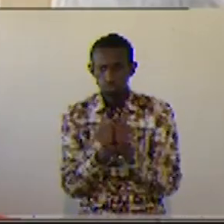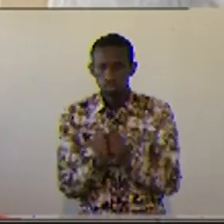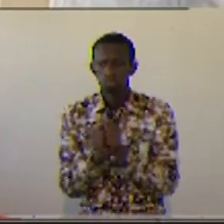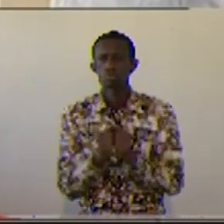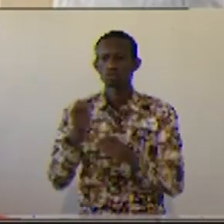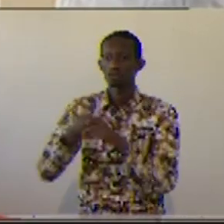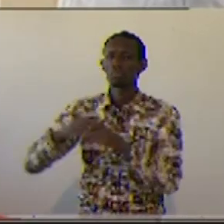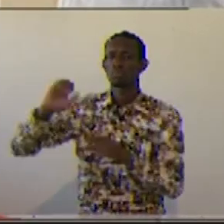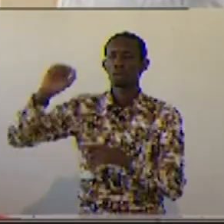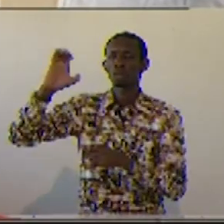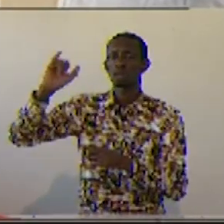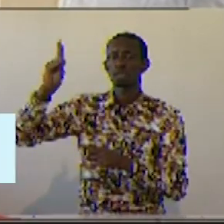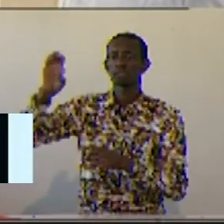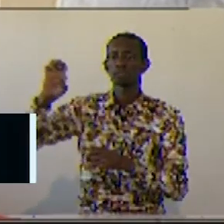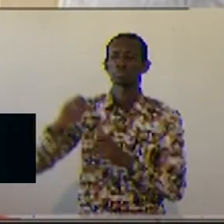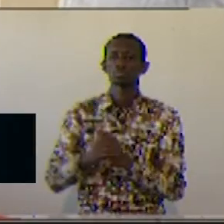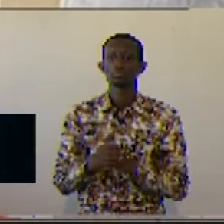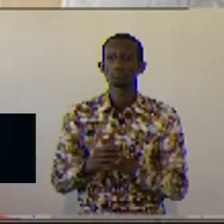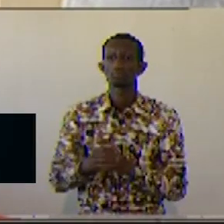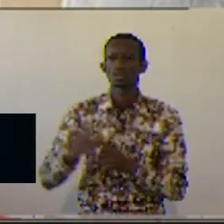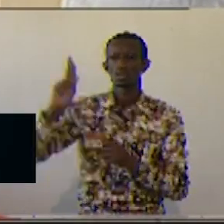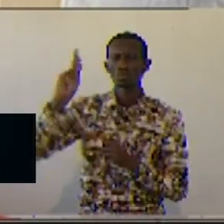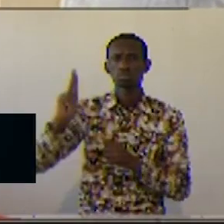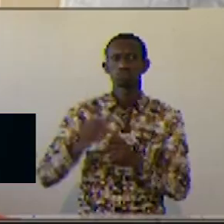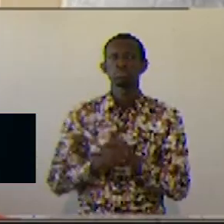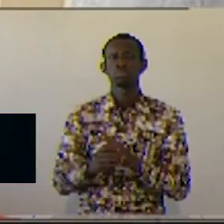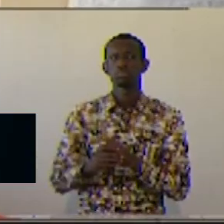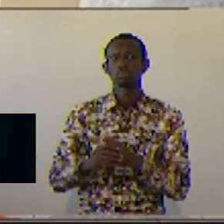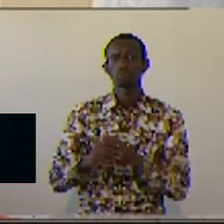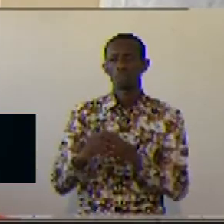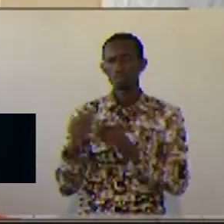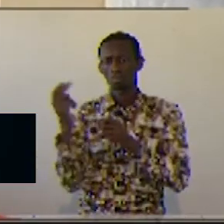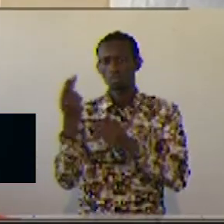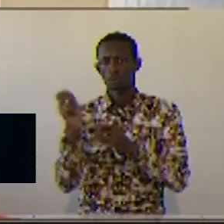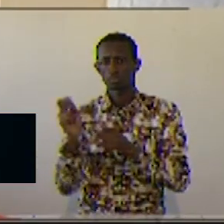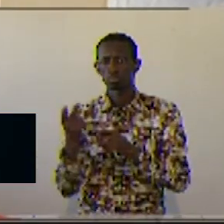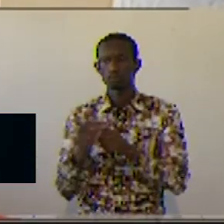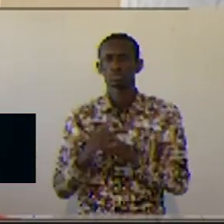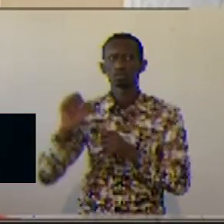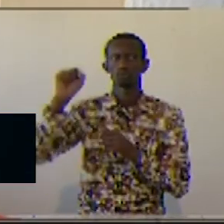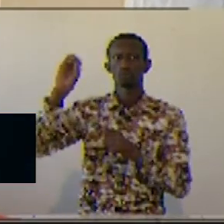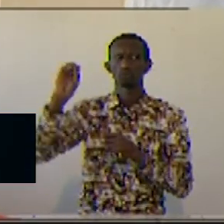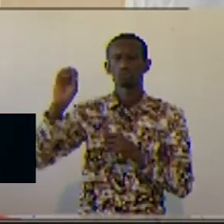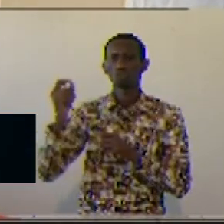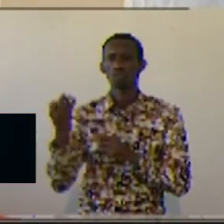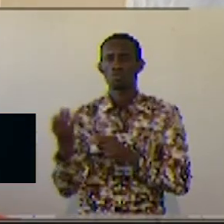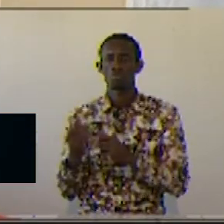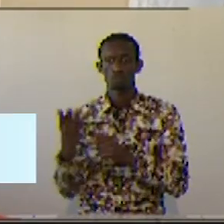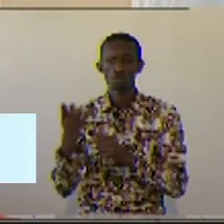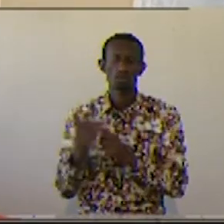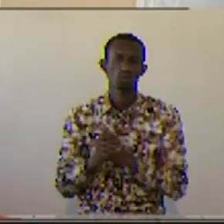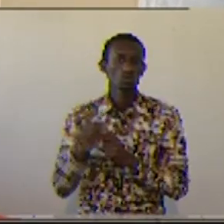So potassium combines with sulfate ion, and we put 2 here. You remember the reason? It is a soluble